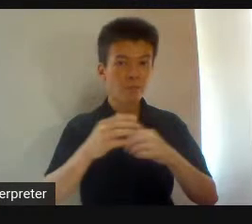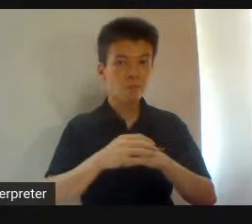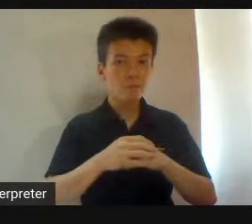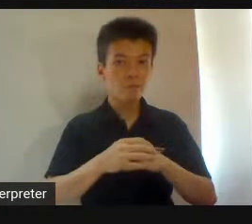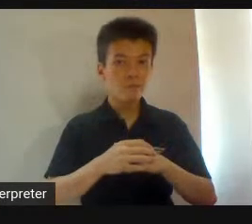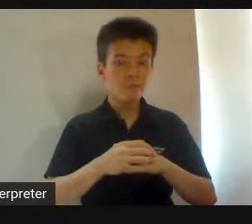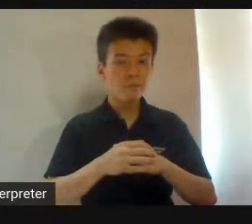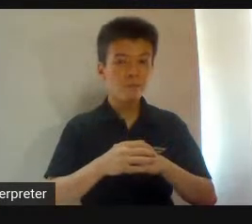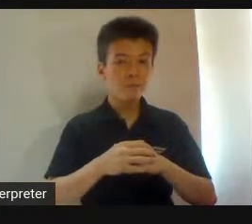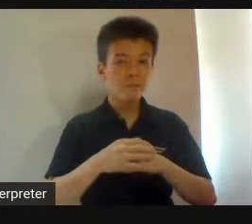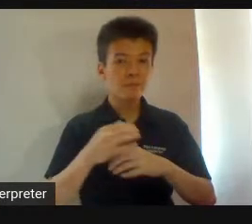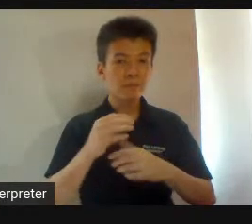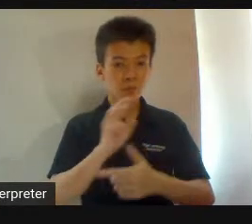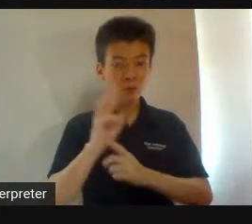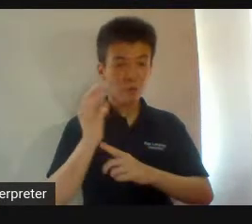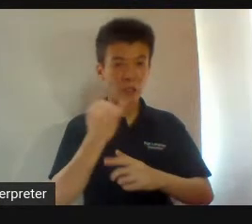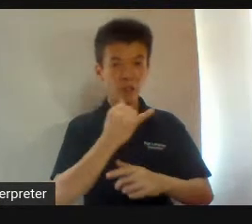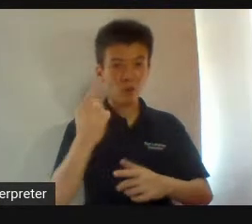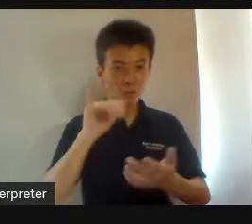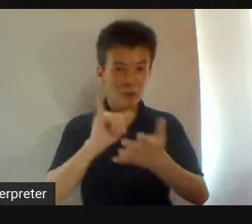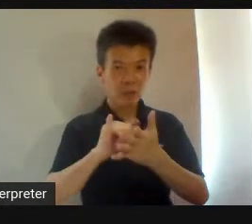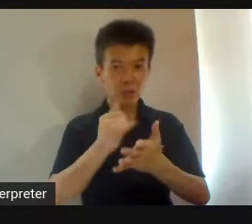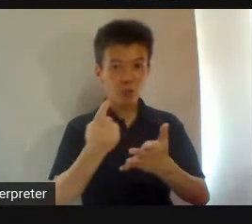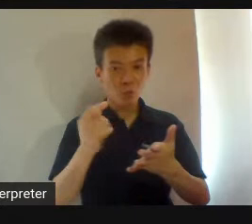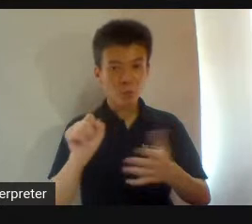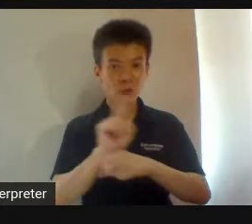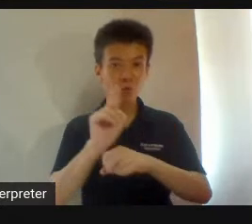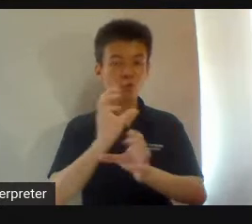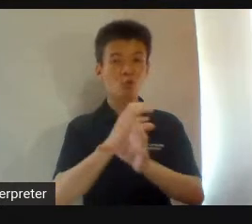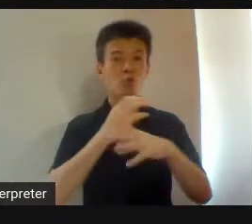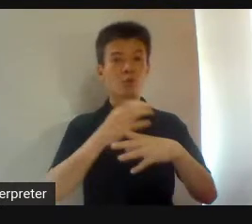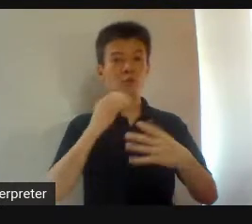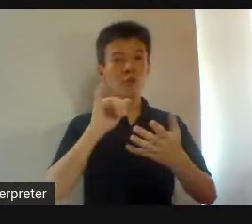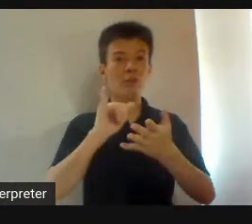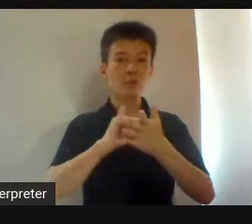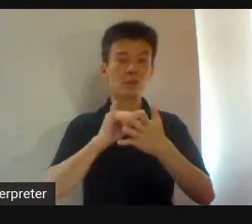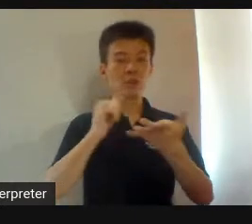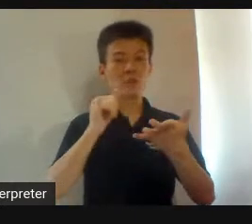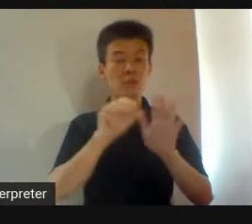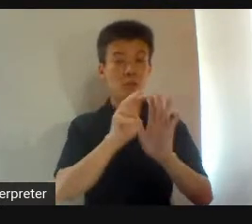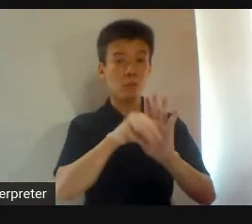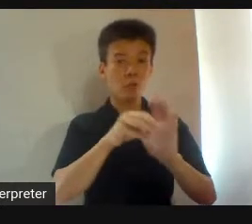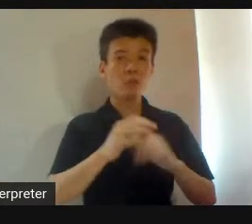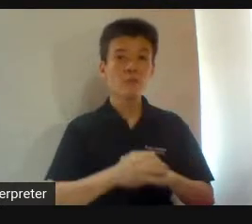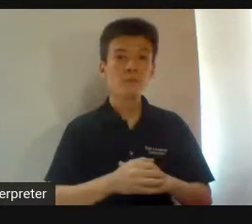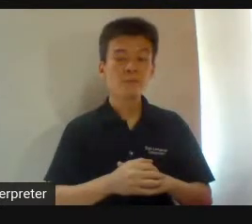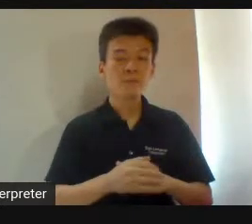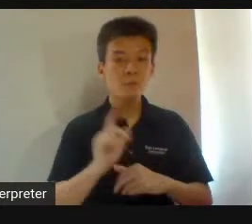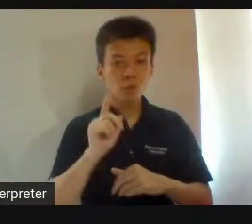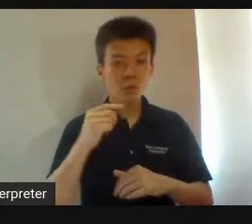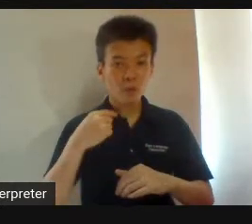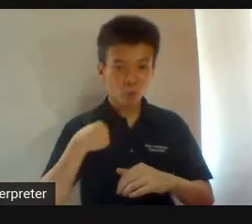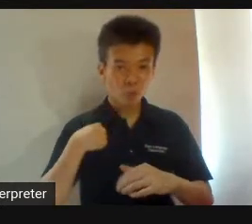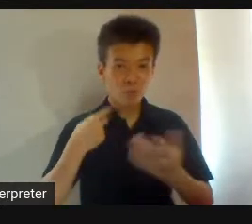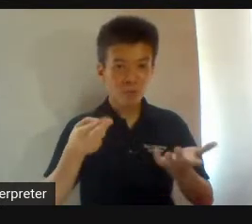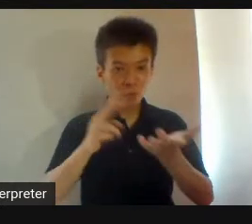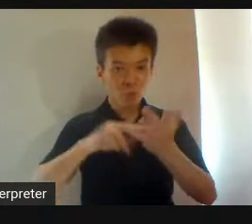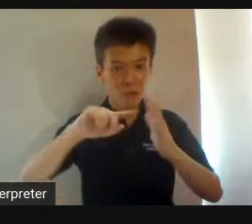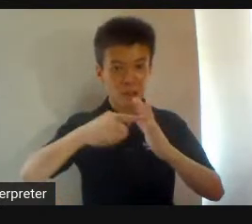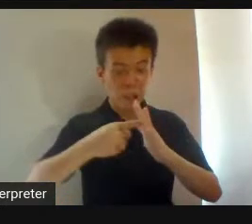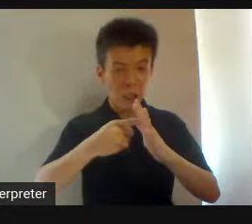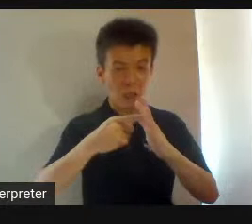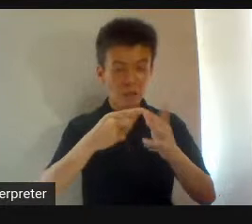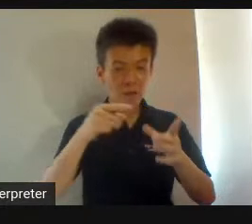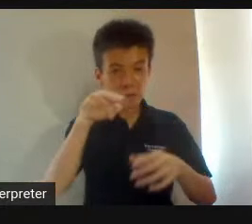weeks. And whether any of those tools can be used to create this pivotal moment where when we restart the circuit,